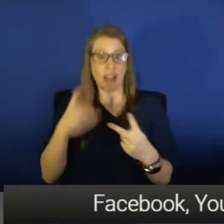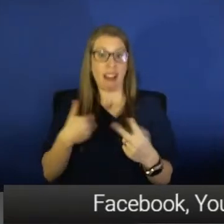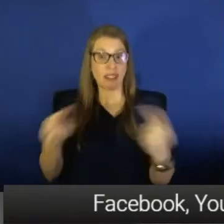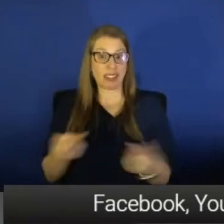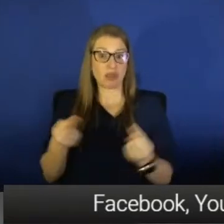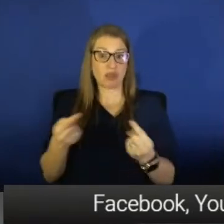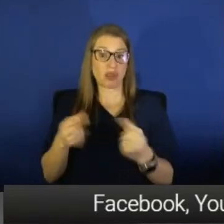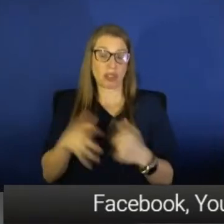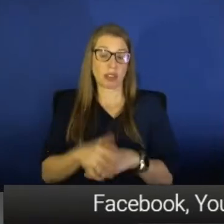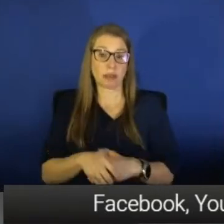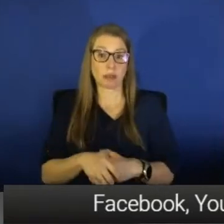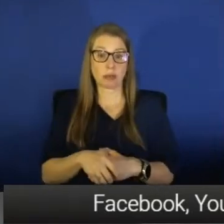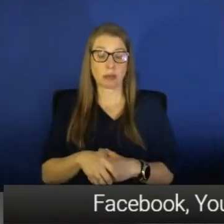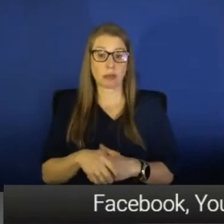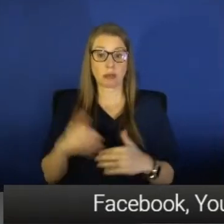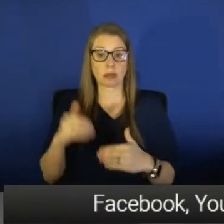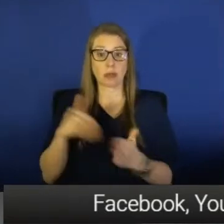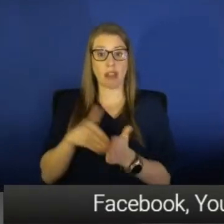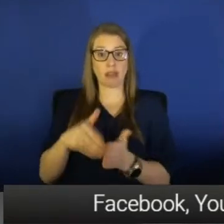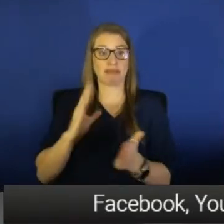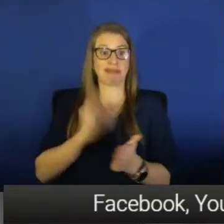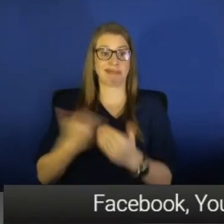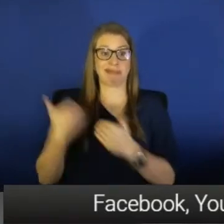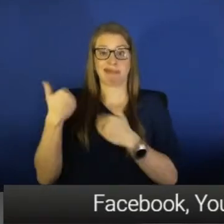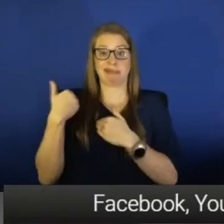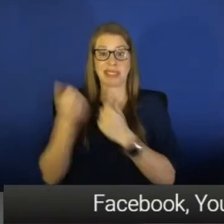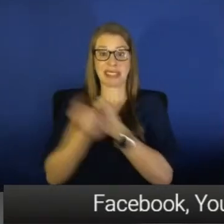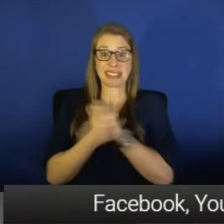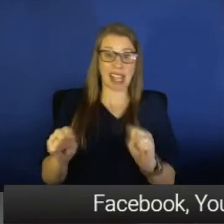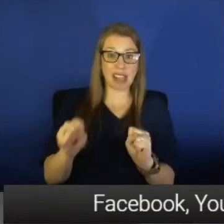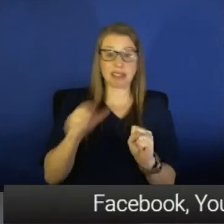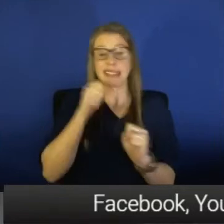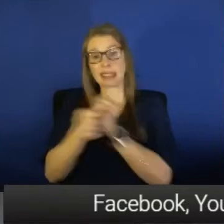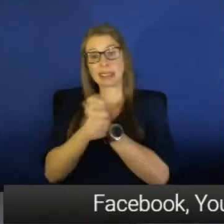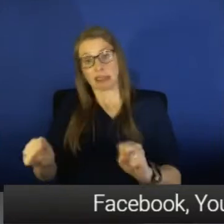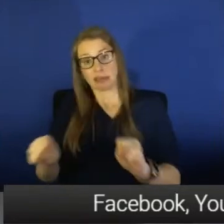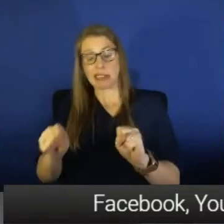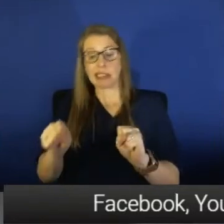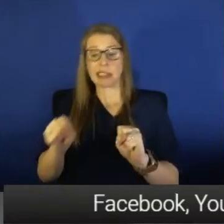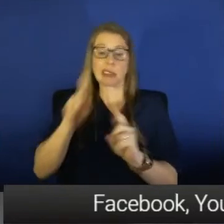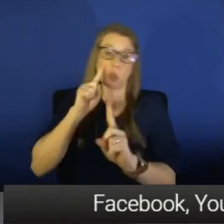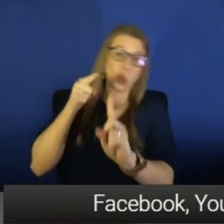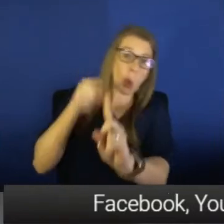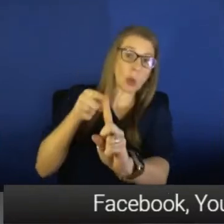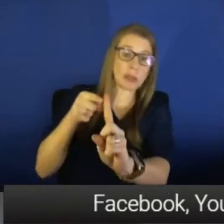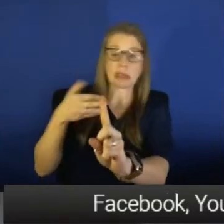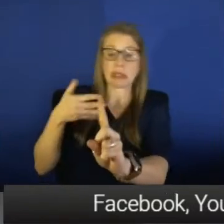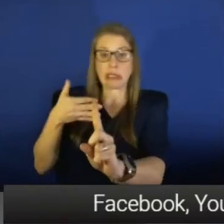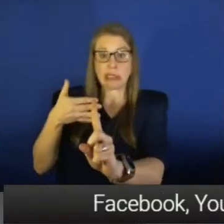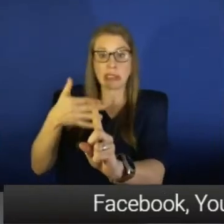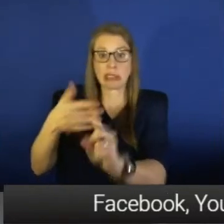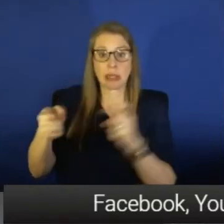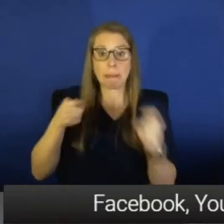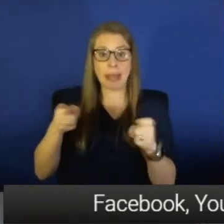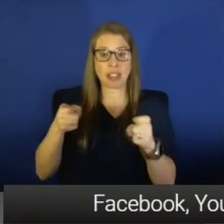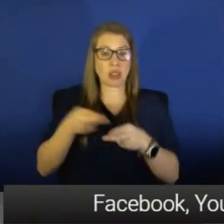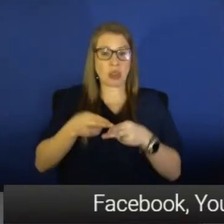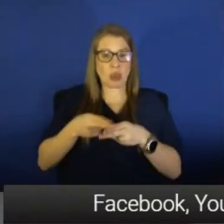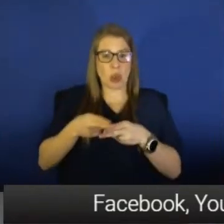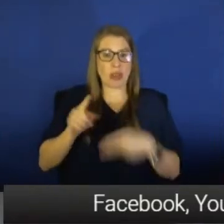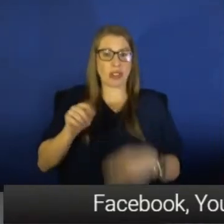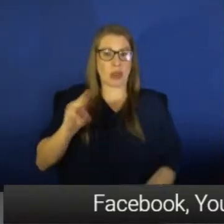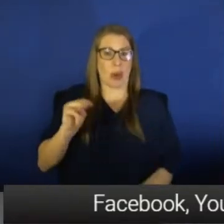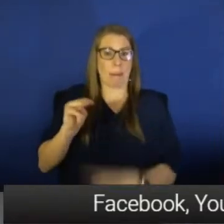a lot of our job is determining, what's safe and not safe, looking at those long-term goals and then managing the short-term goals